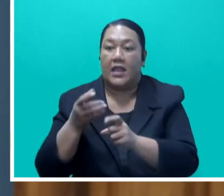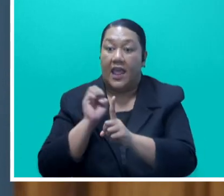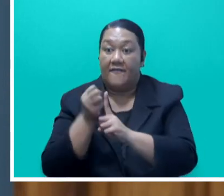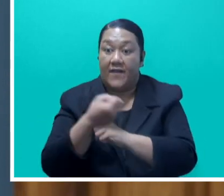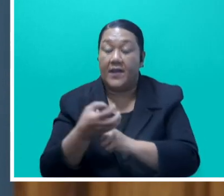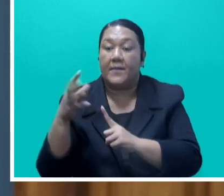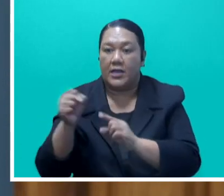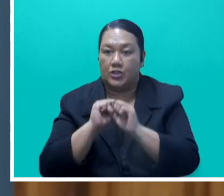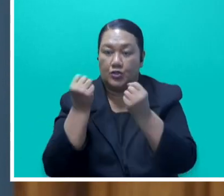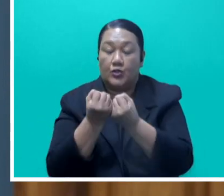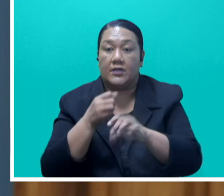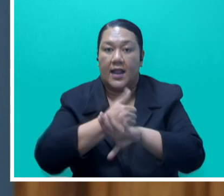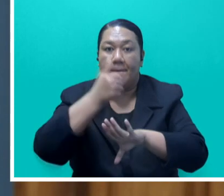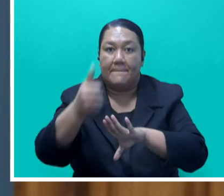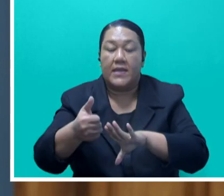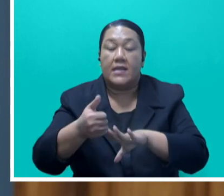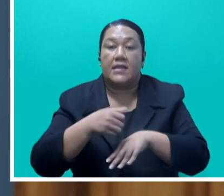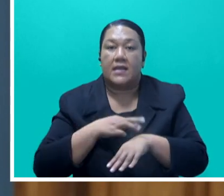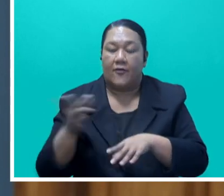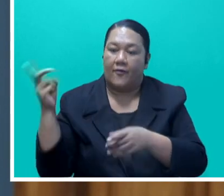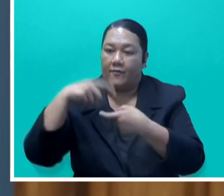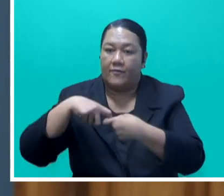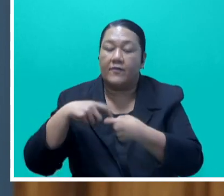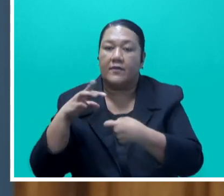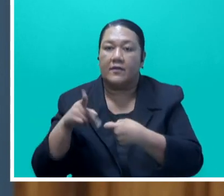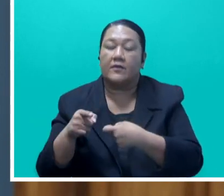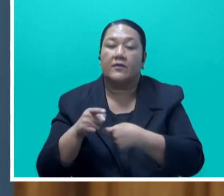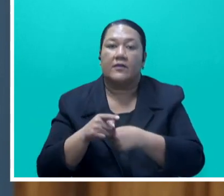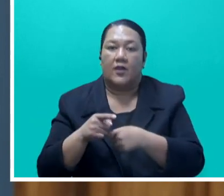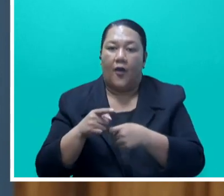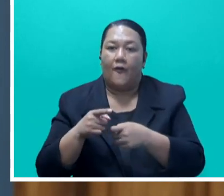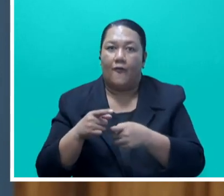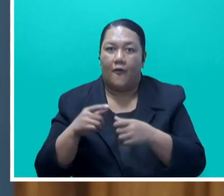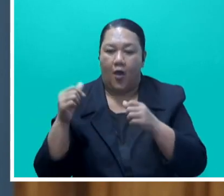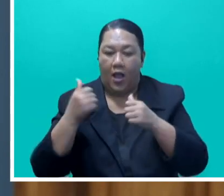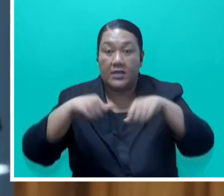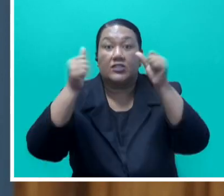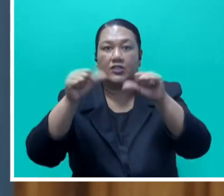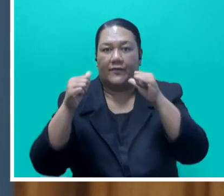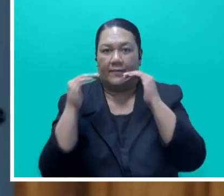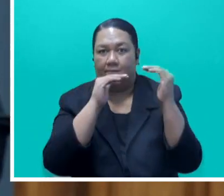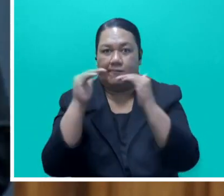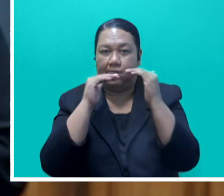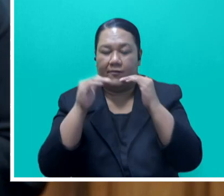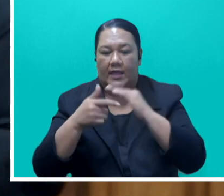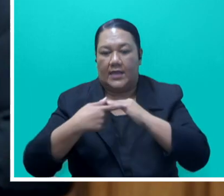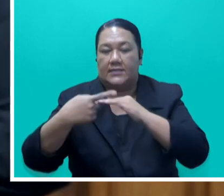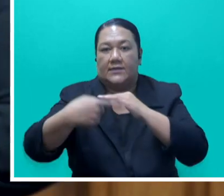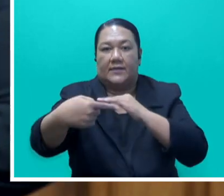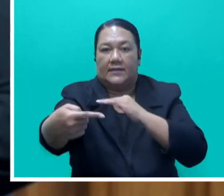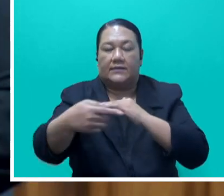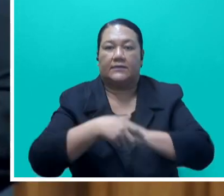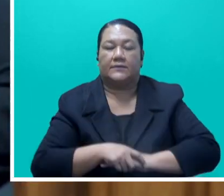and governance committee who have embarked on a journey to achieving global standards in sustainability. Mr. Speaker,